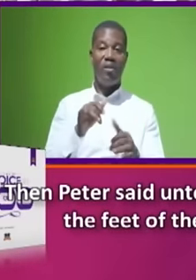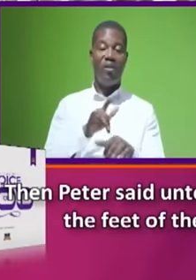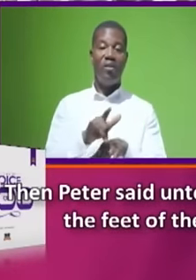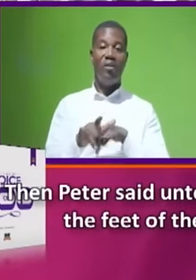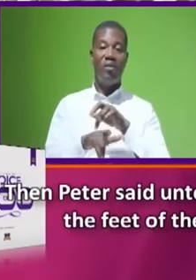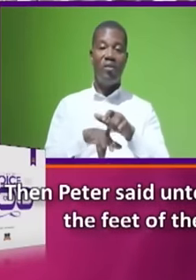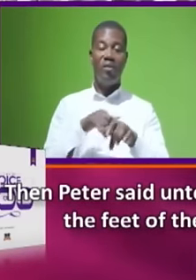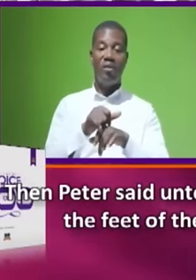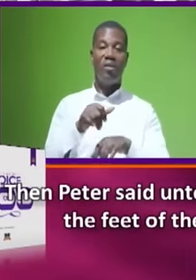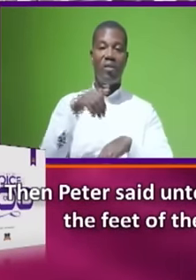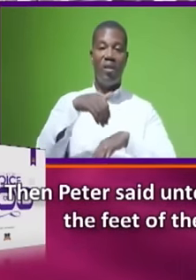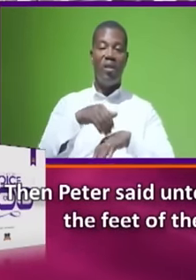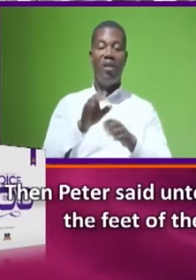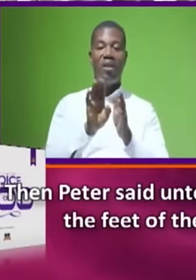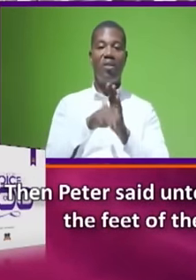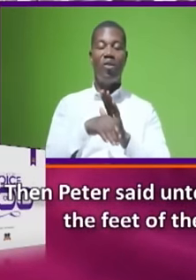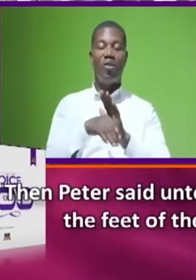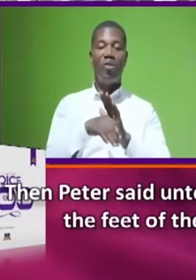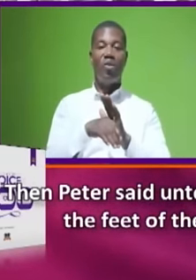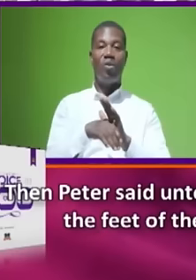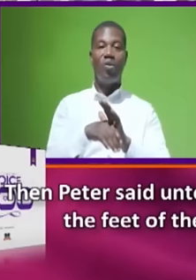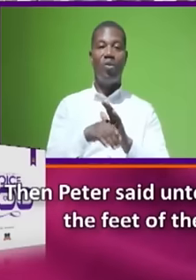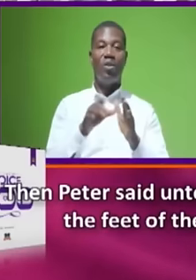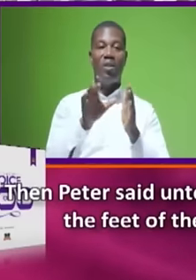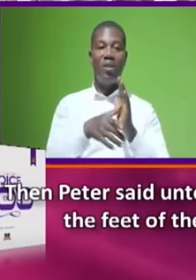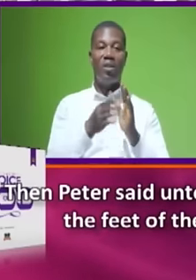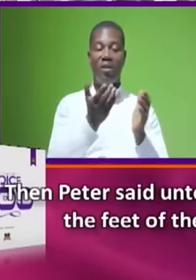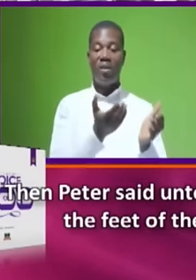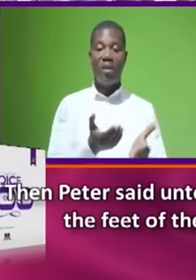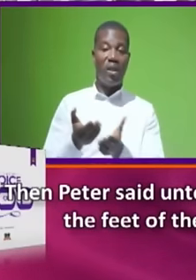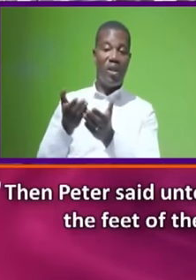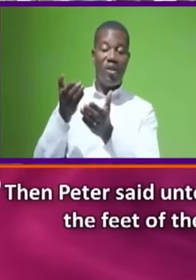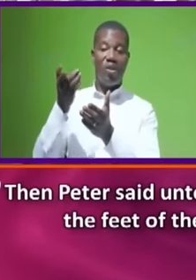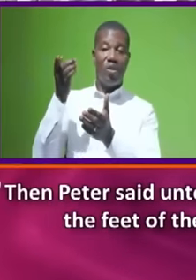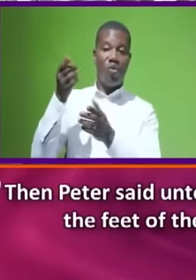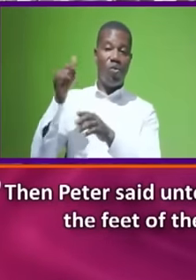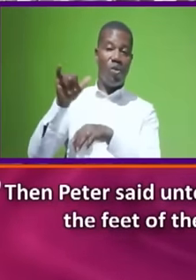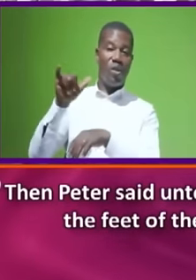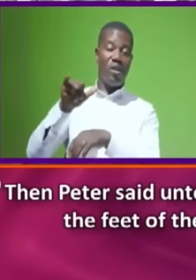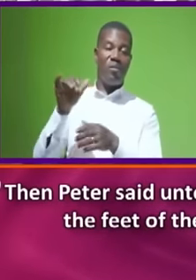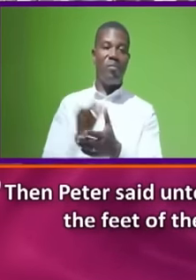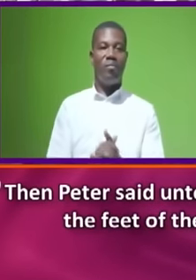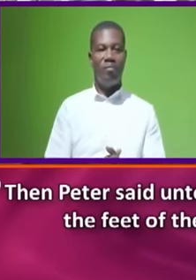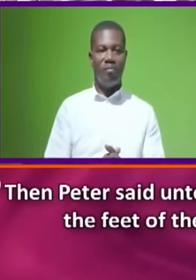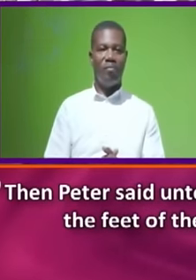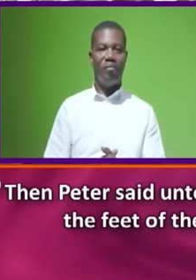98 Yabubuana, or Bessua Wonso, if now our Bessua Wonso. Ten.